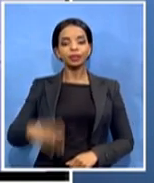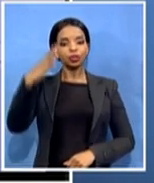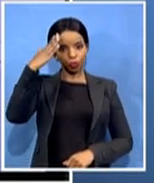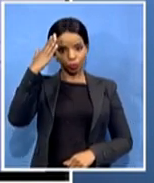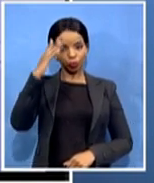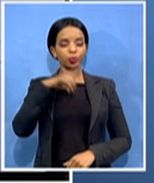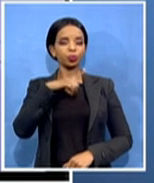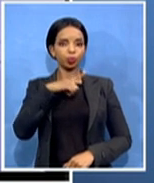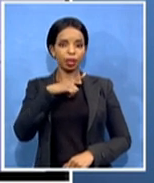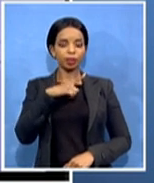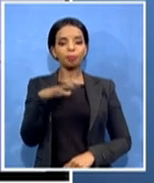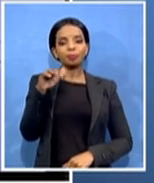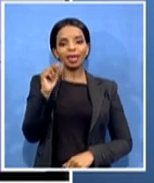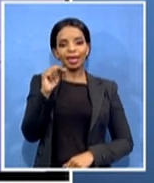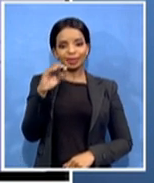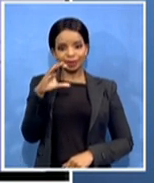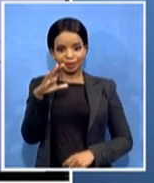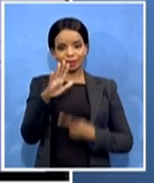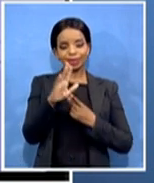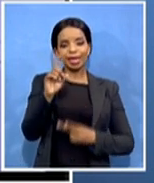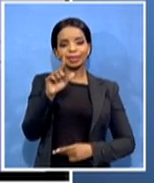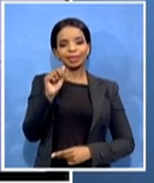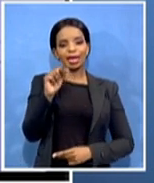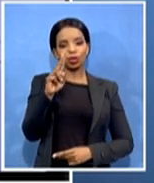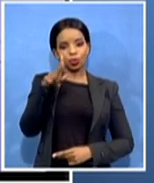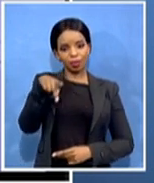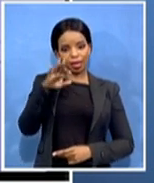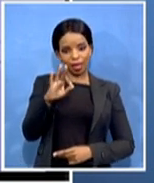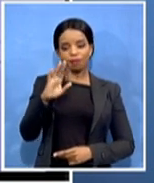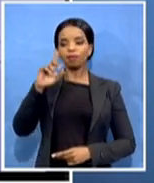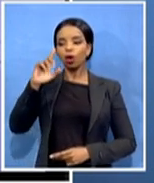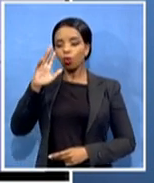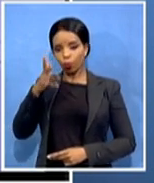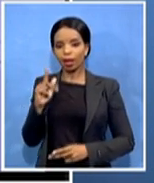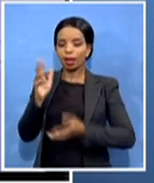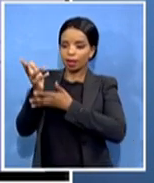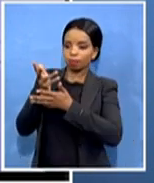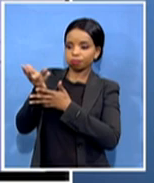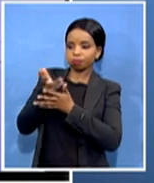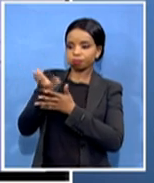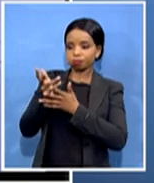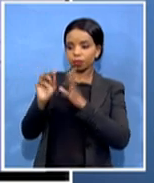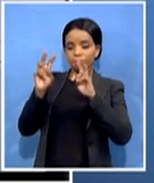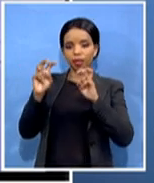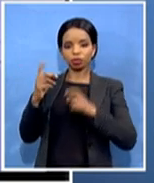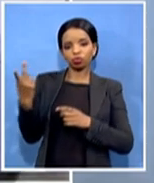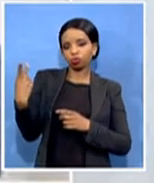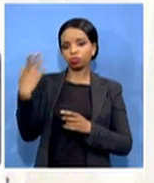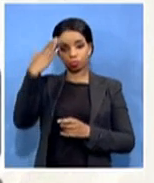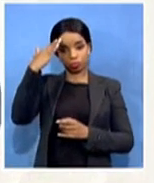engage on a matter that we believe it's not only a matter of the ANC and the two parties, it's an issue